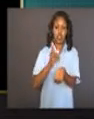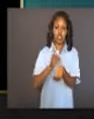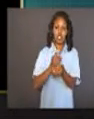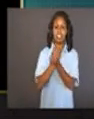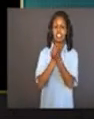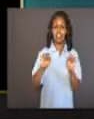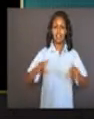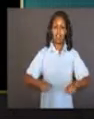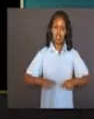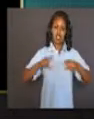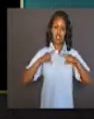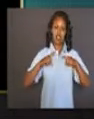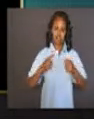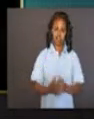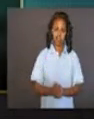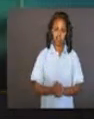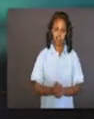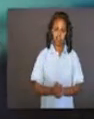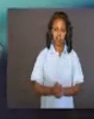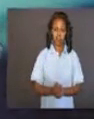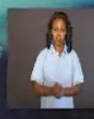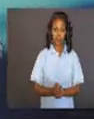save lives.